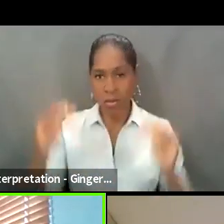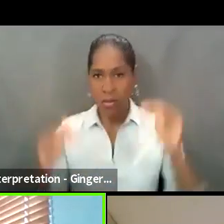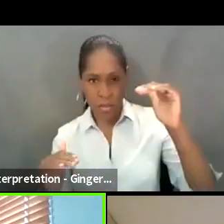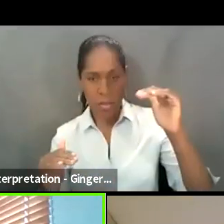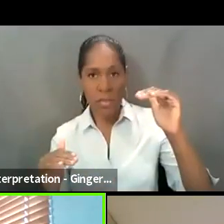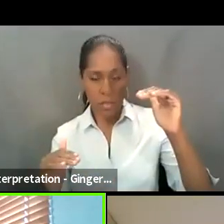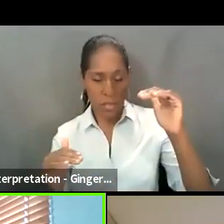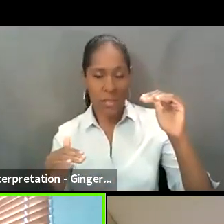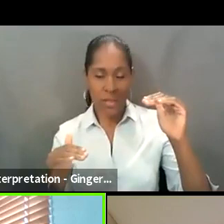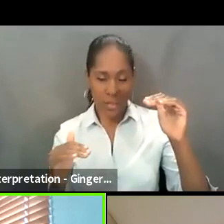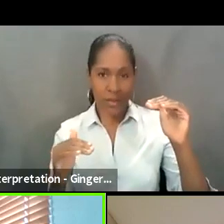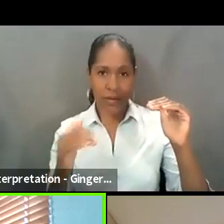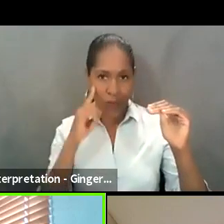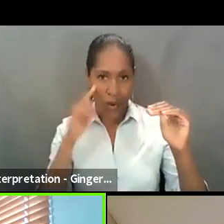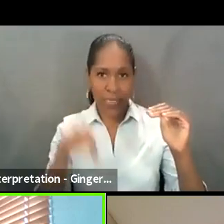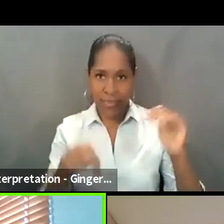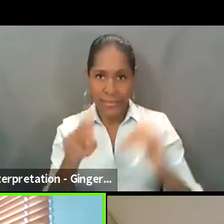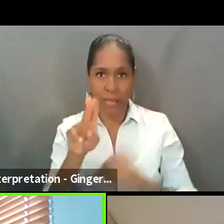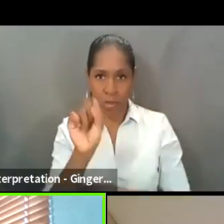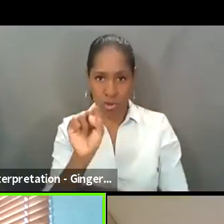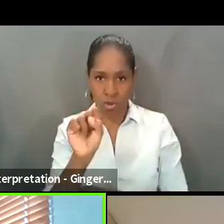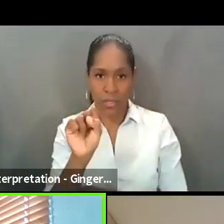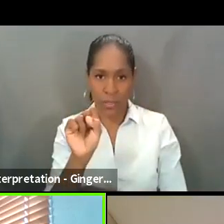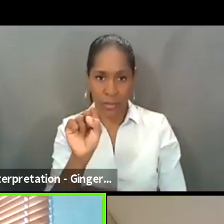this country.